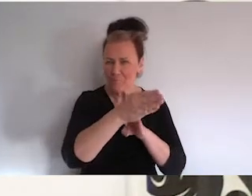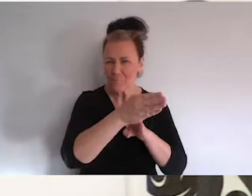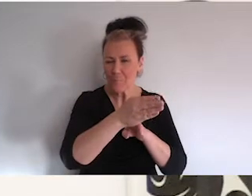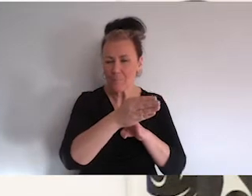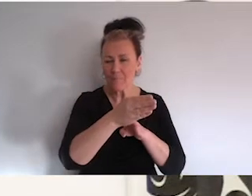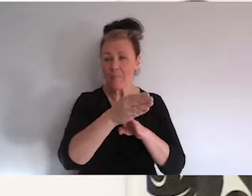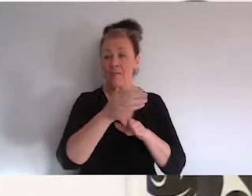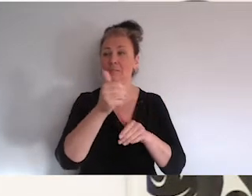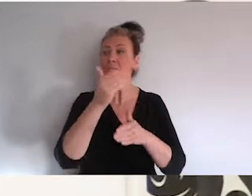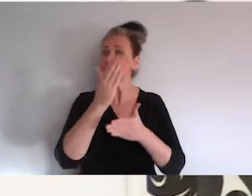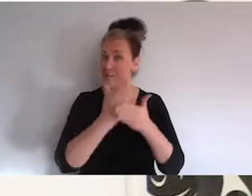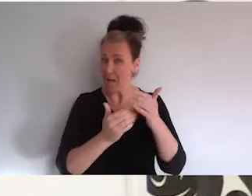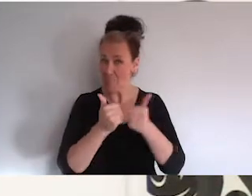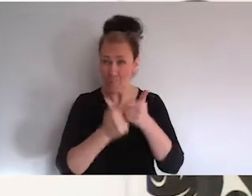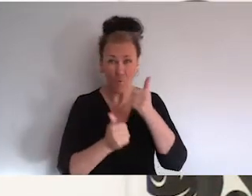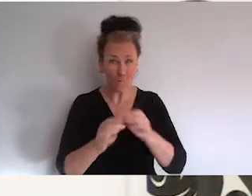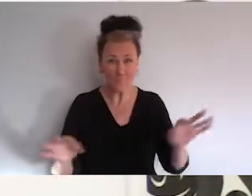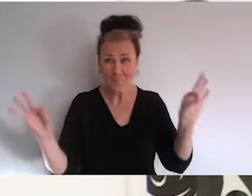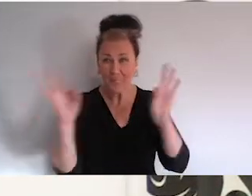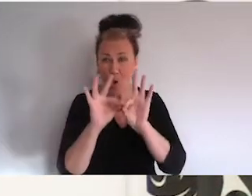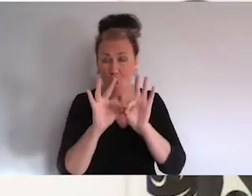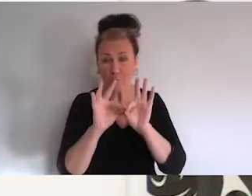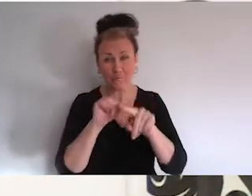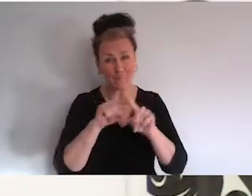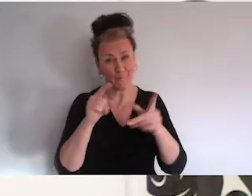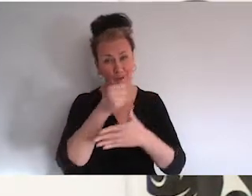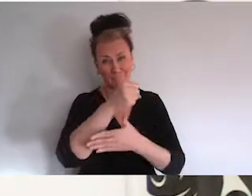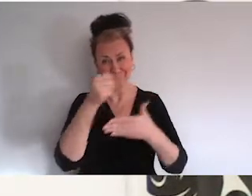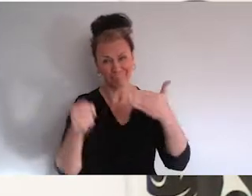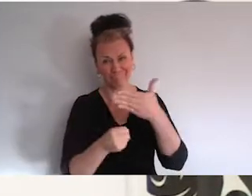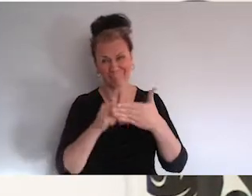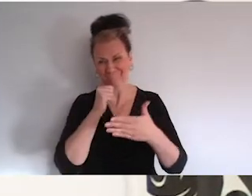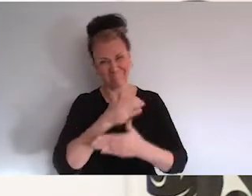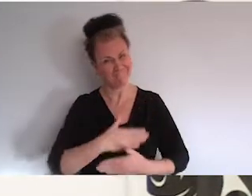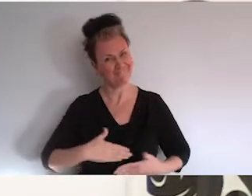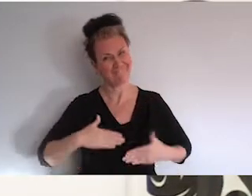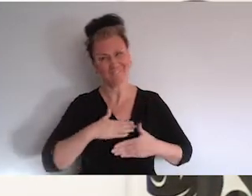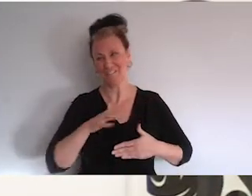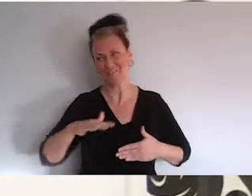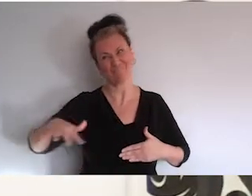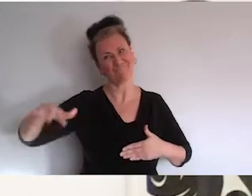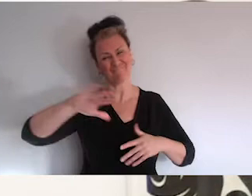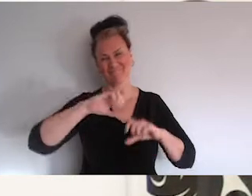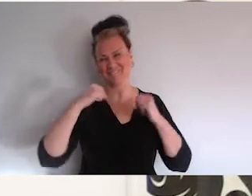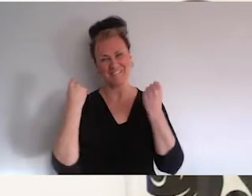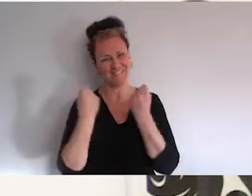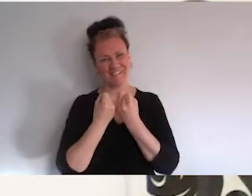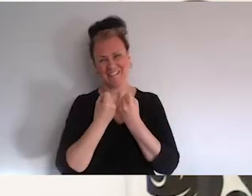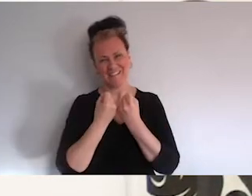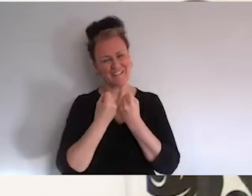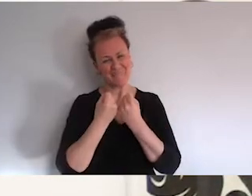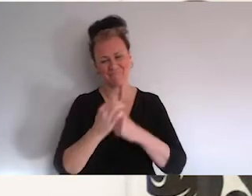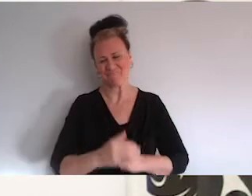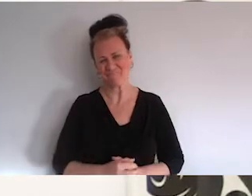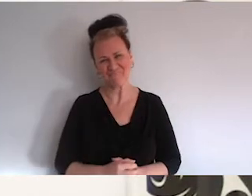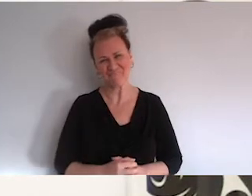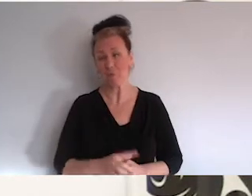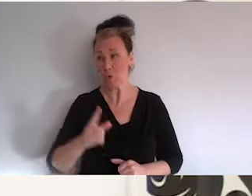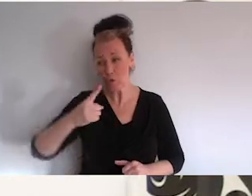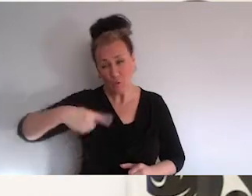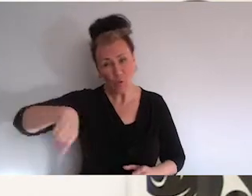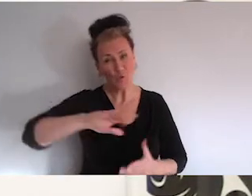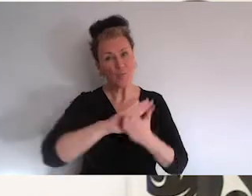most important and least appreciated in society. The people